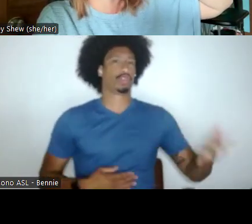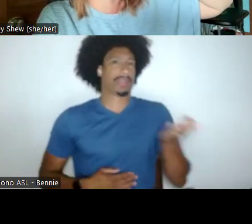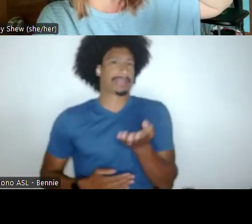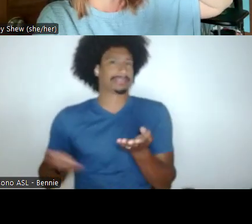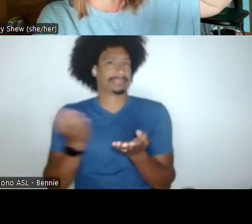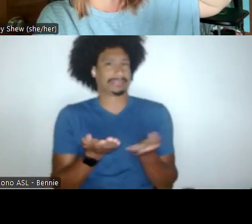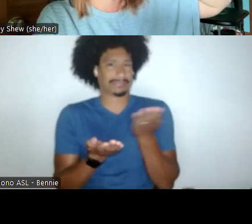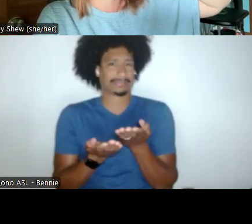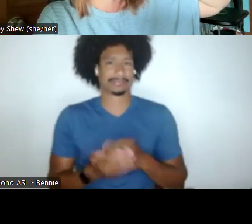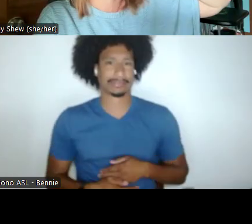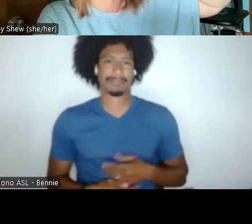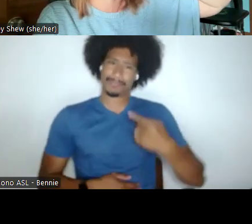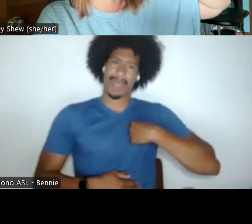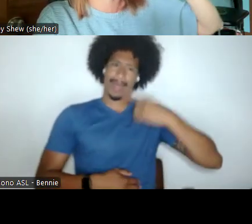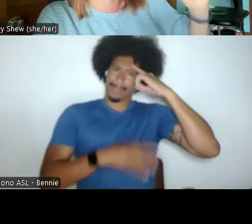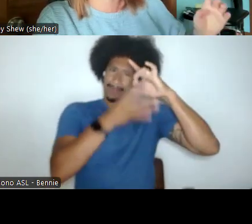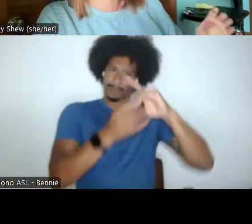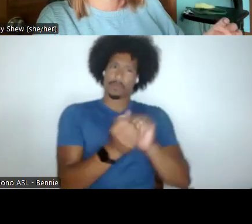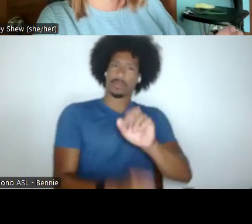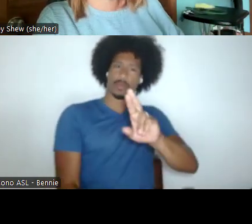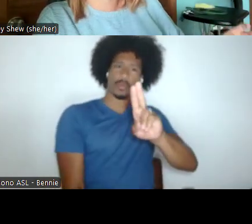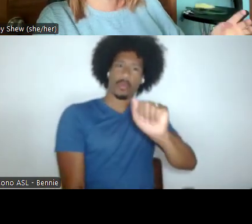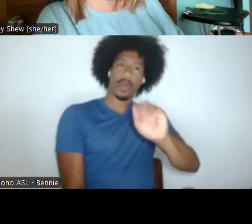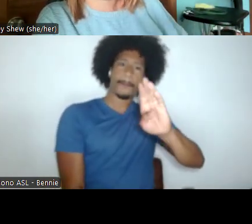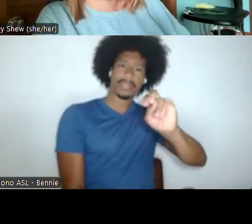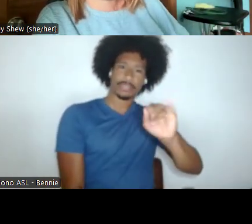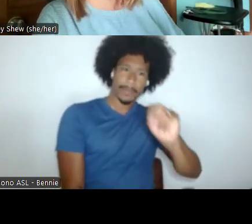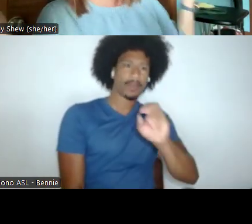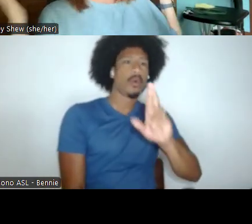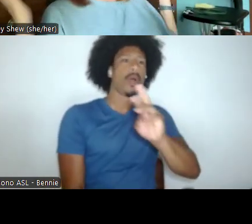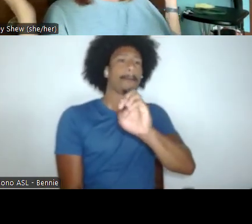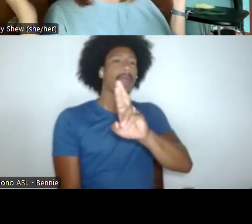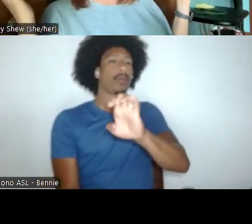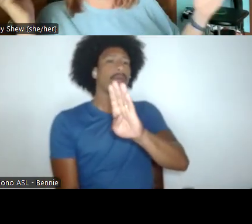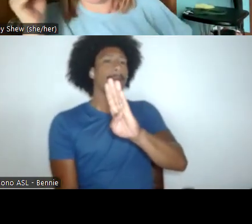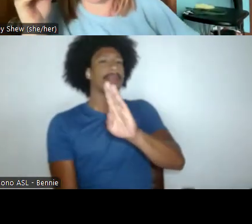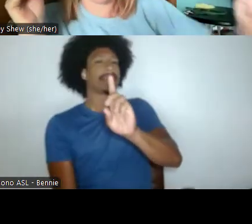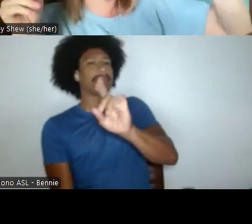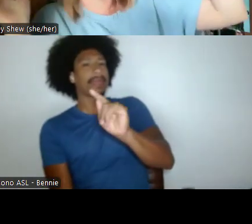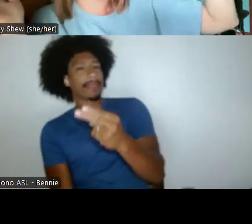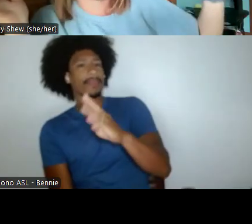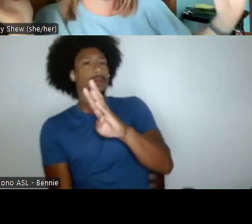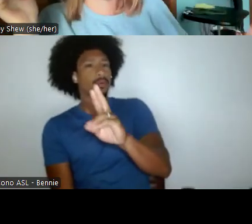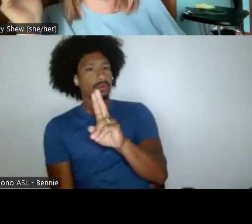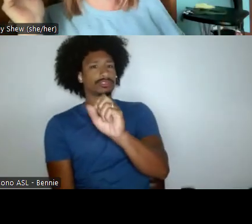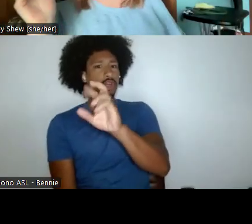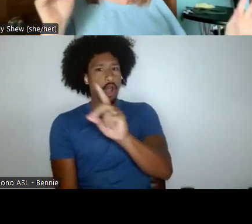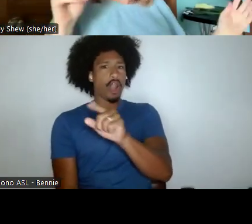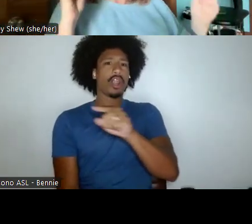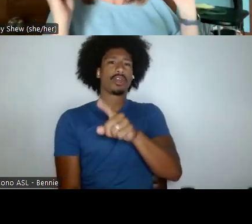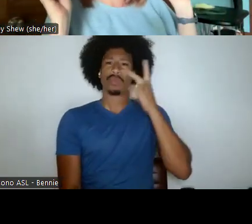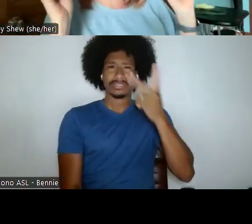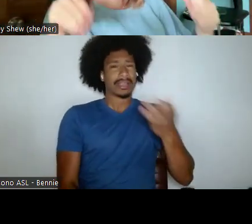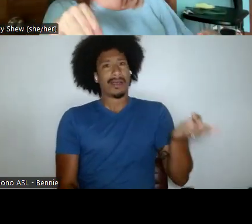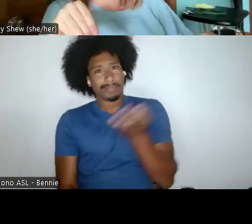or Meredith Broussard, where they give you case after case after case. And yes, you just have to believe them at the end that like there's racial bias in